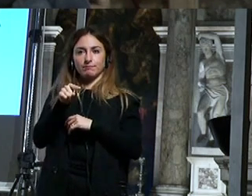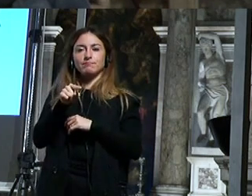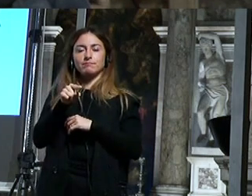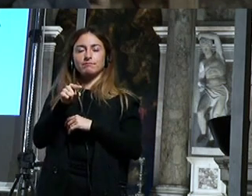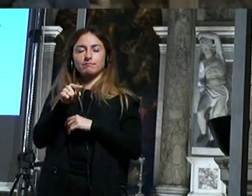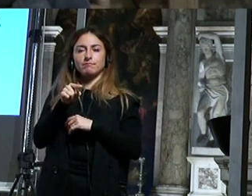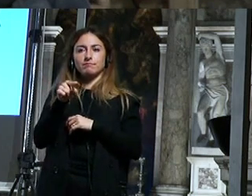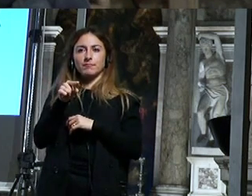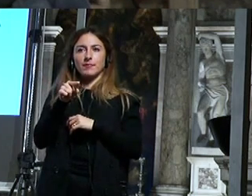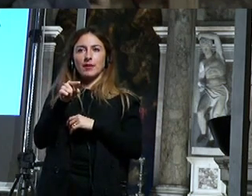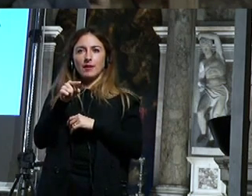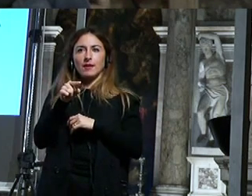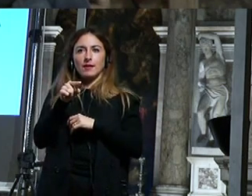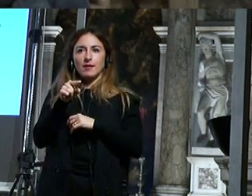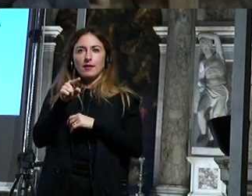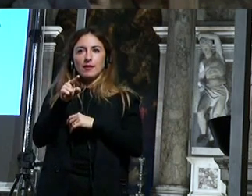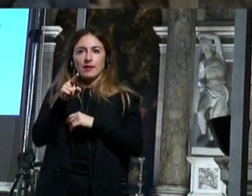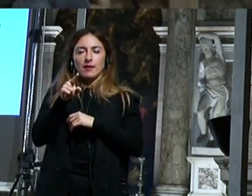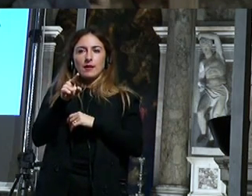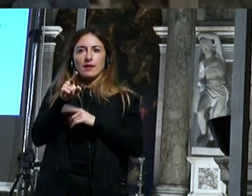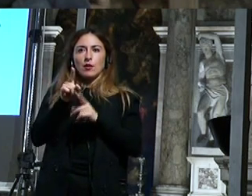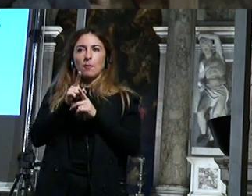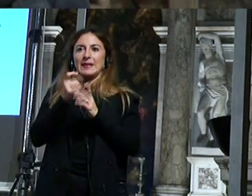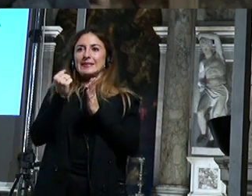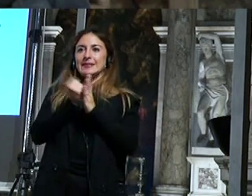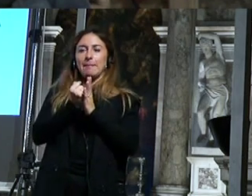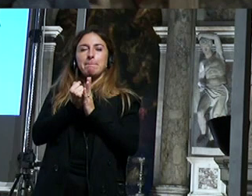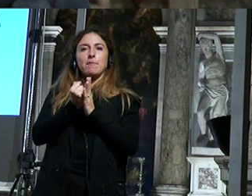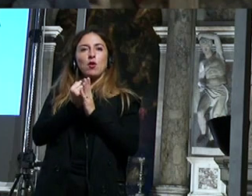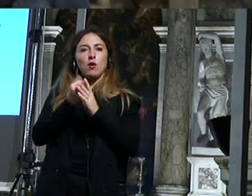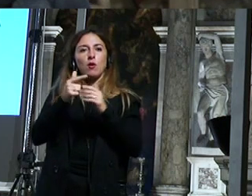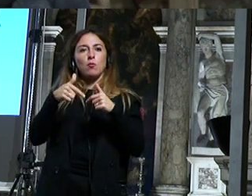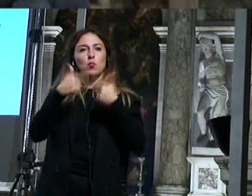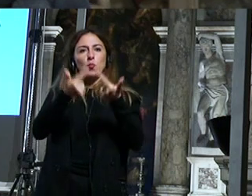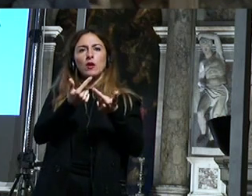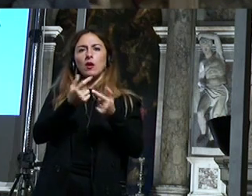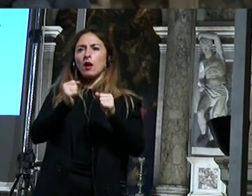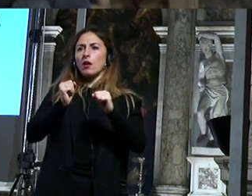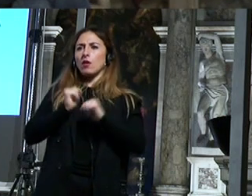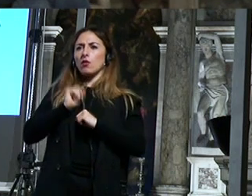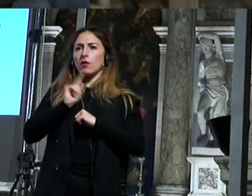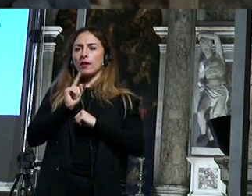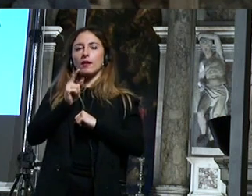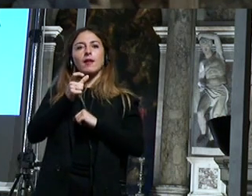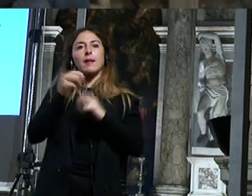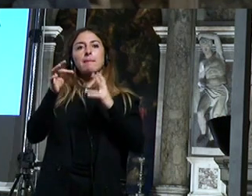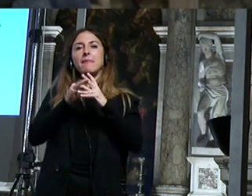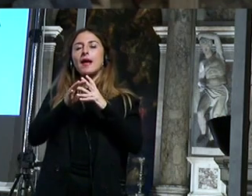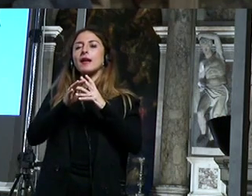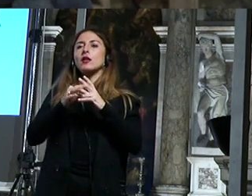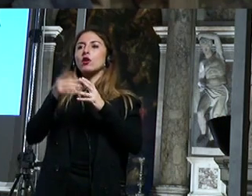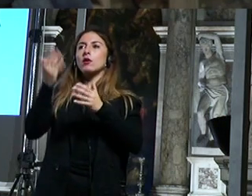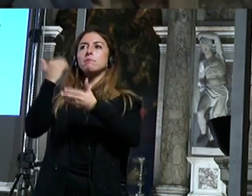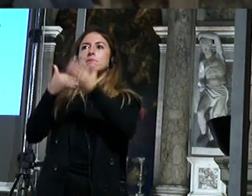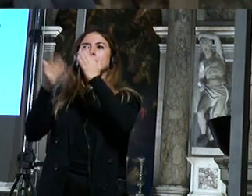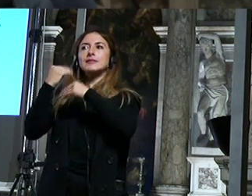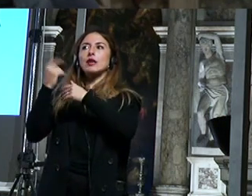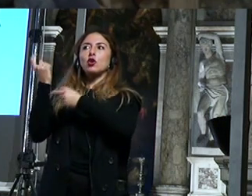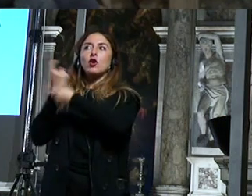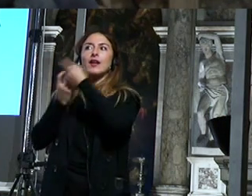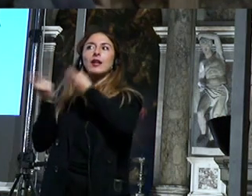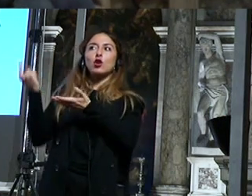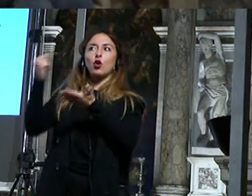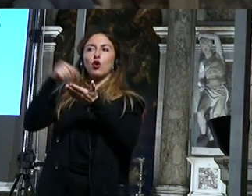A lost husband returns from the past, but it is much more complex than that, and it